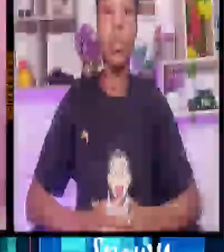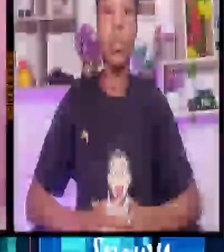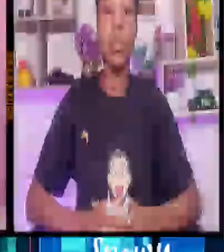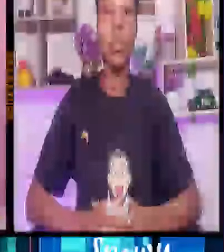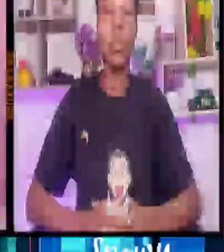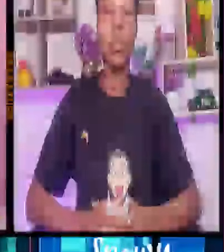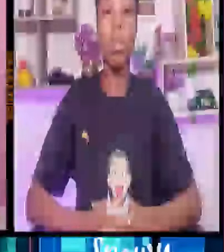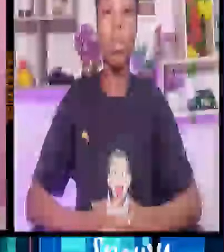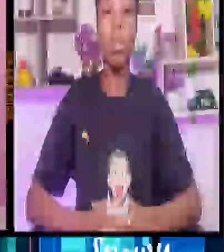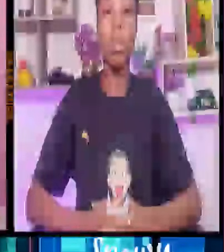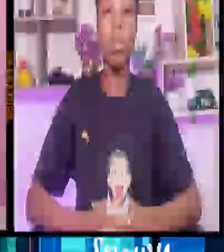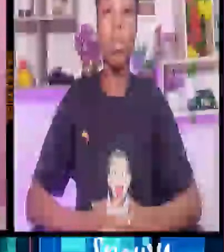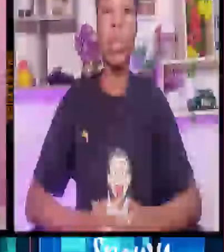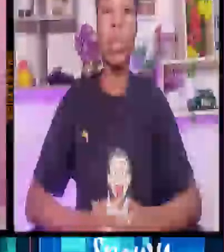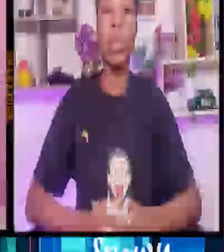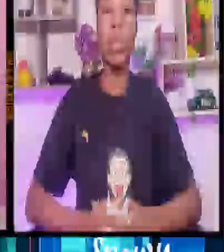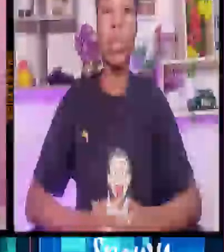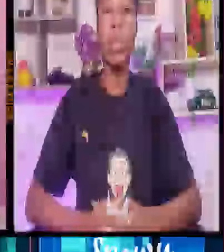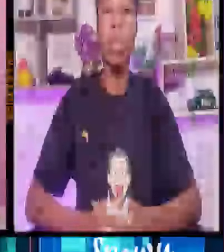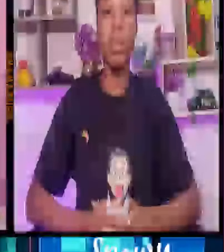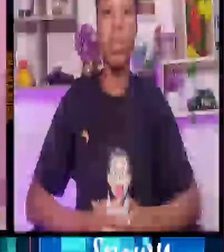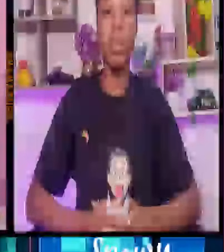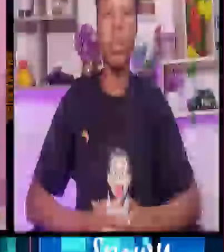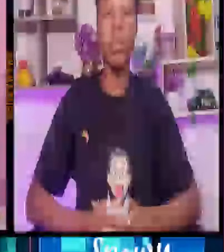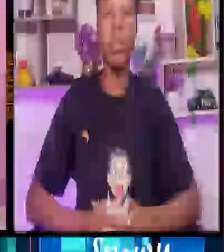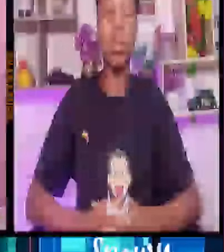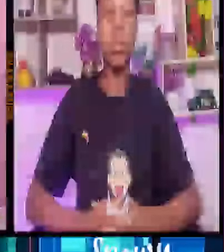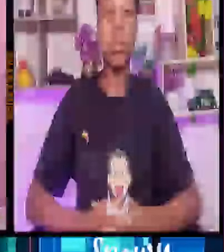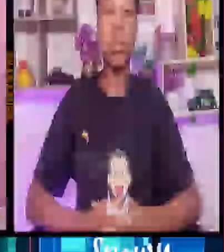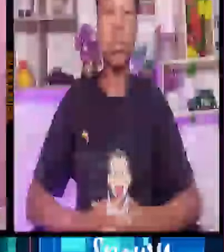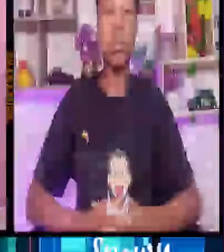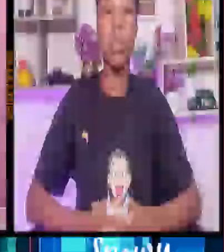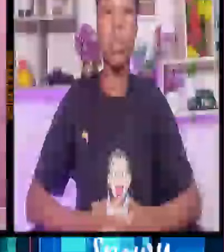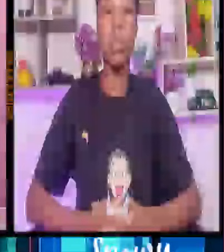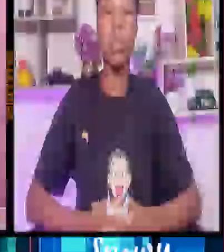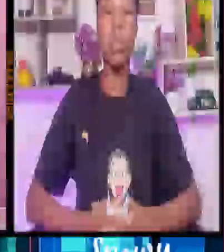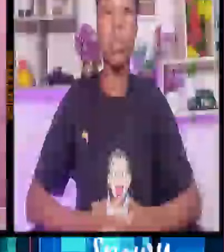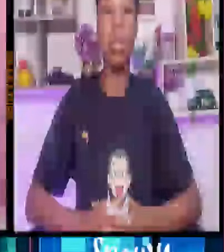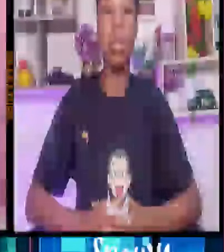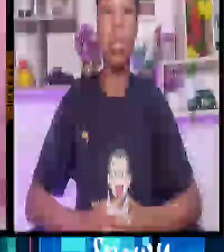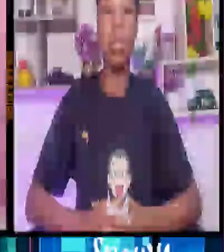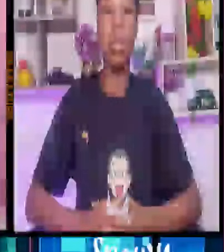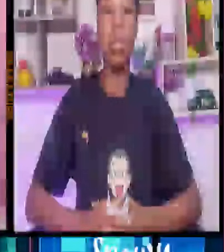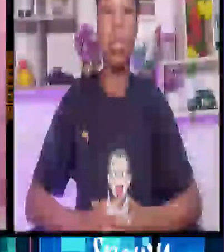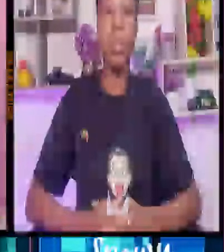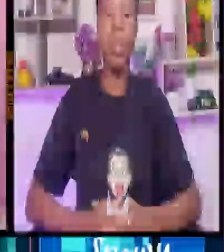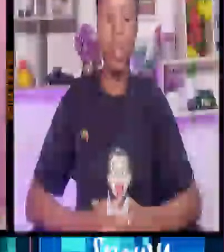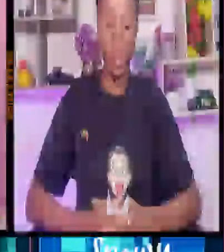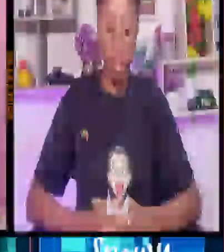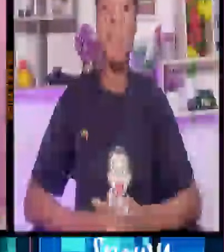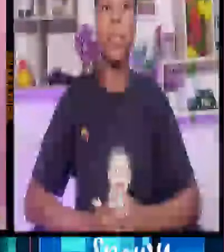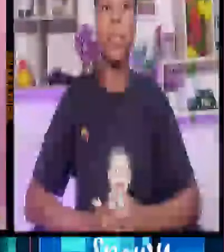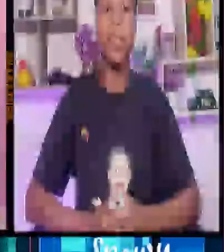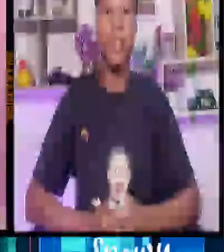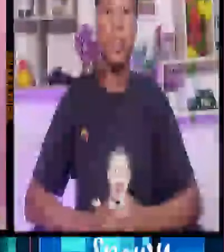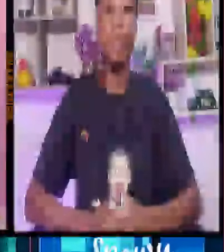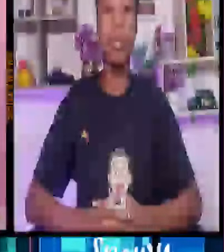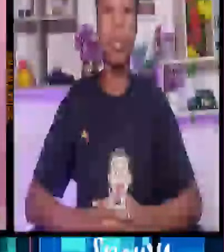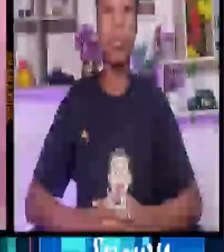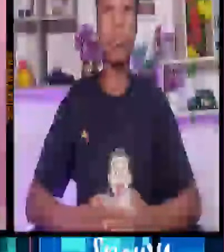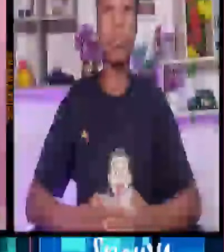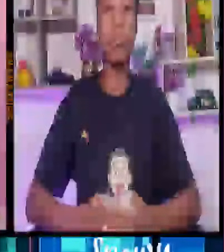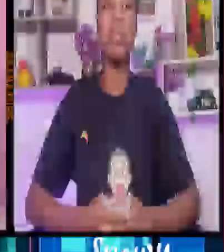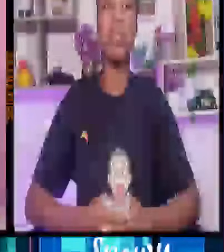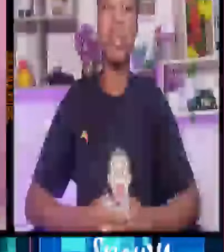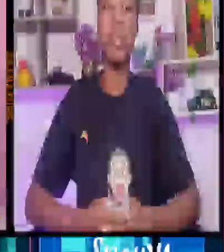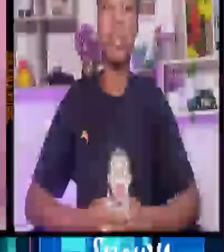like in the general election, his performance was not very impressive. And for that reason, they jettisoned him and replaced